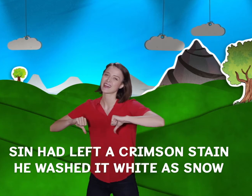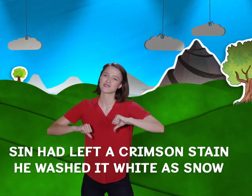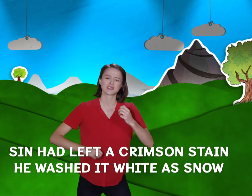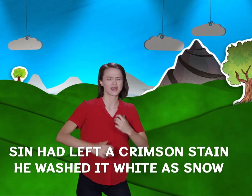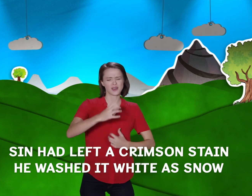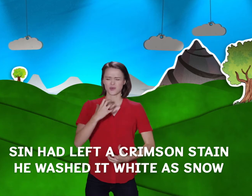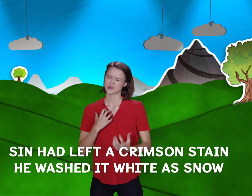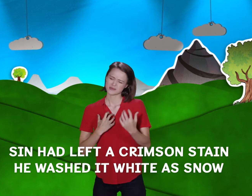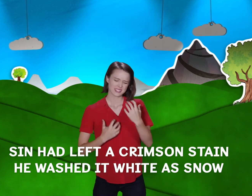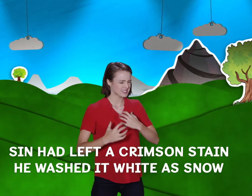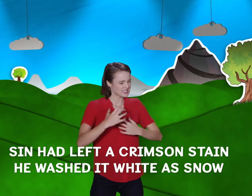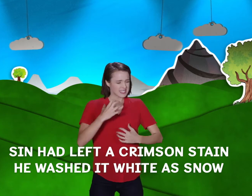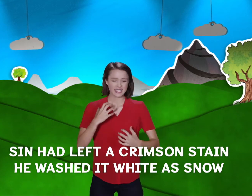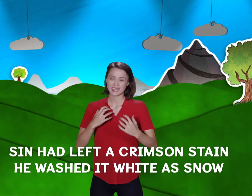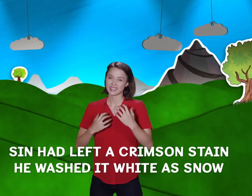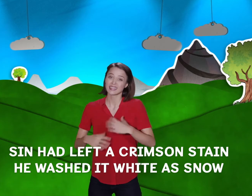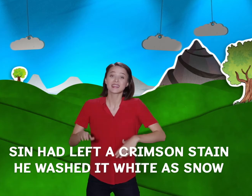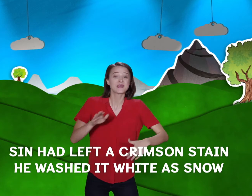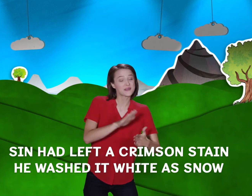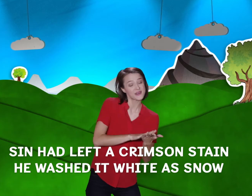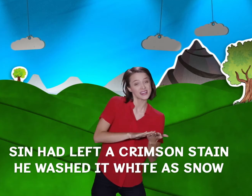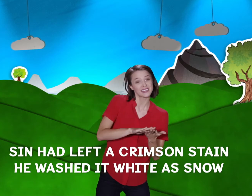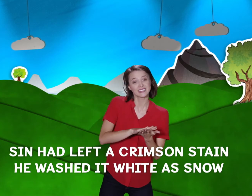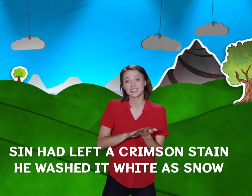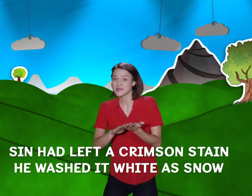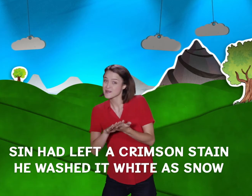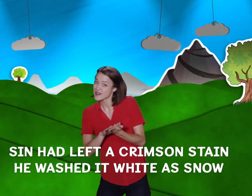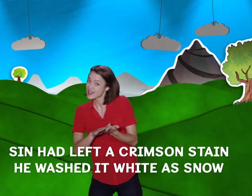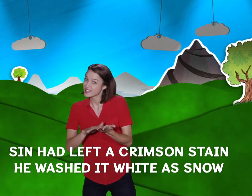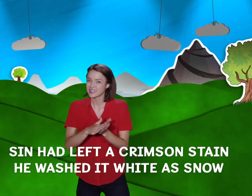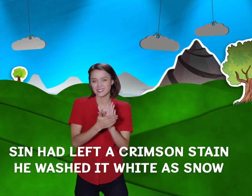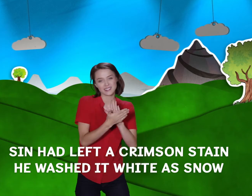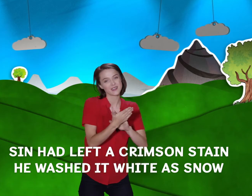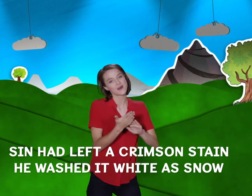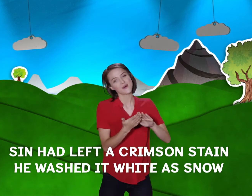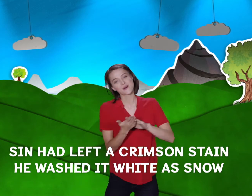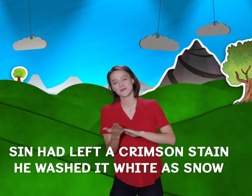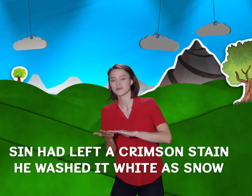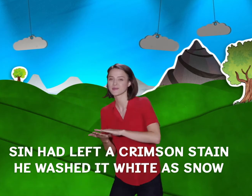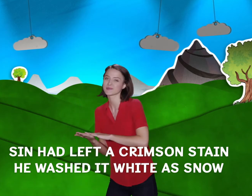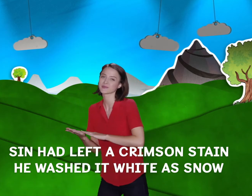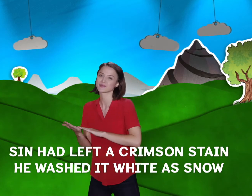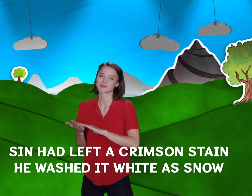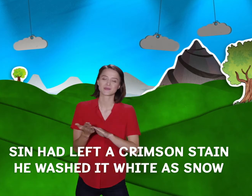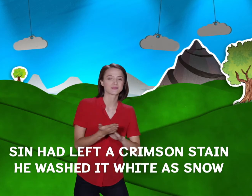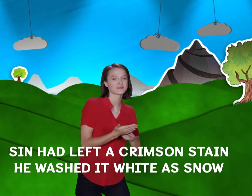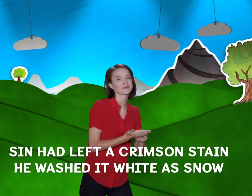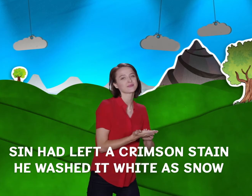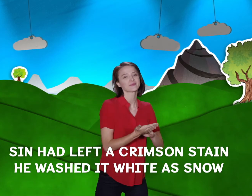had left a crimson stain. He washed it white as snow.